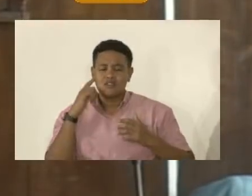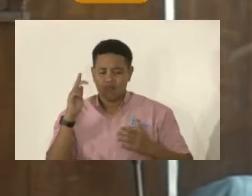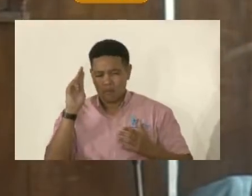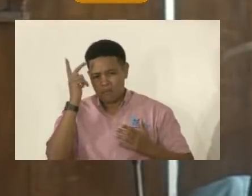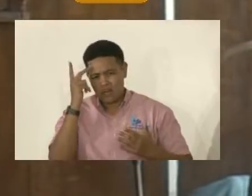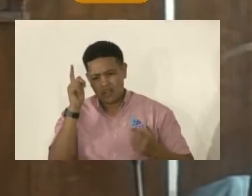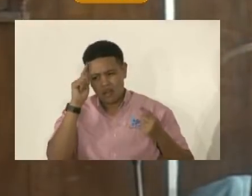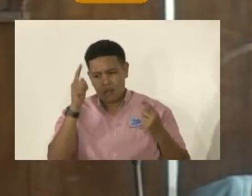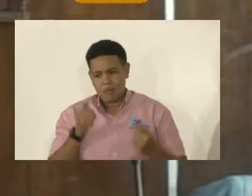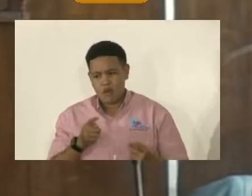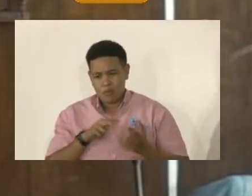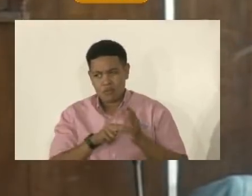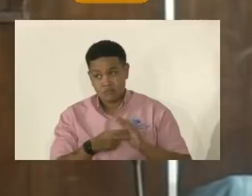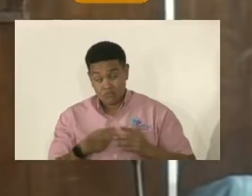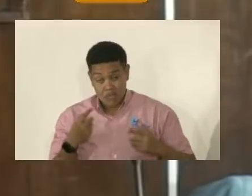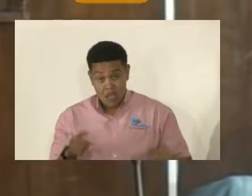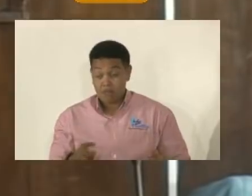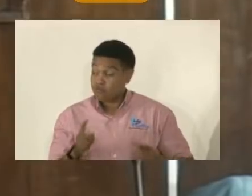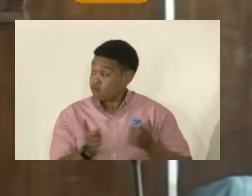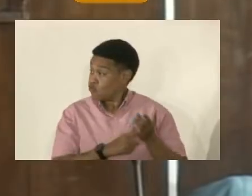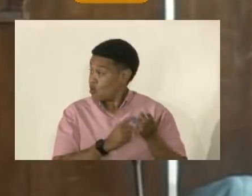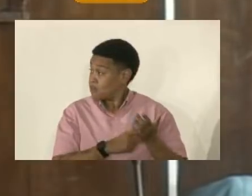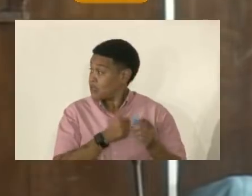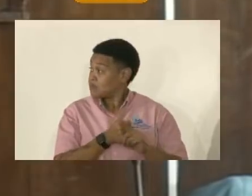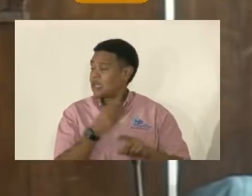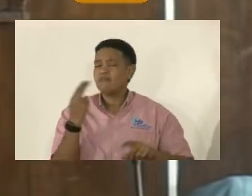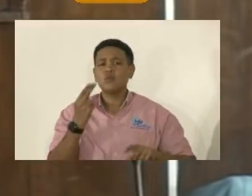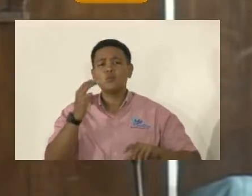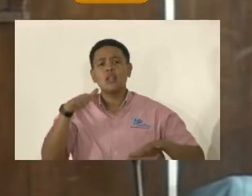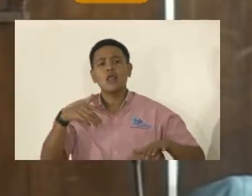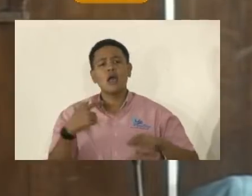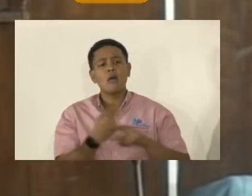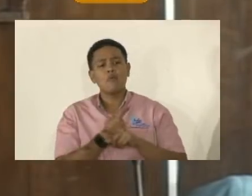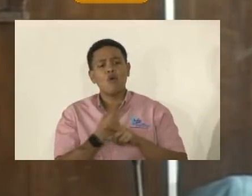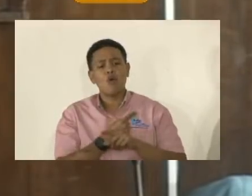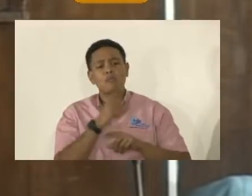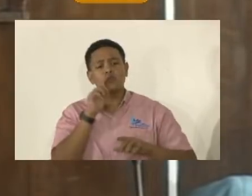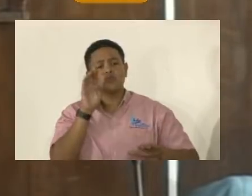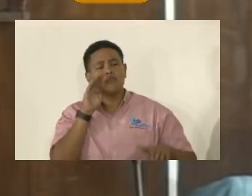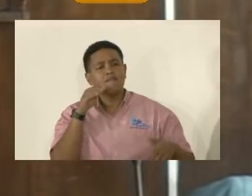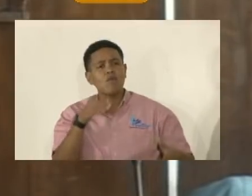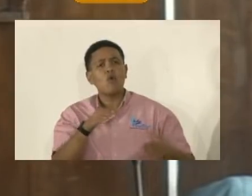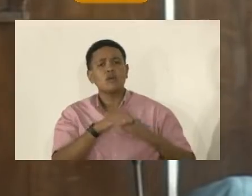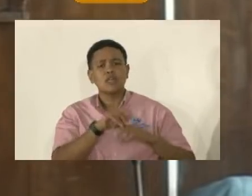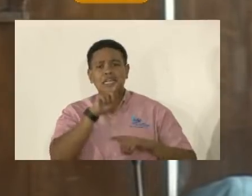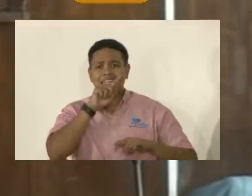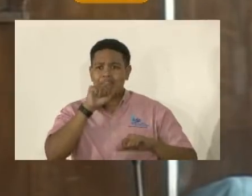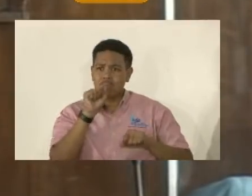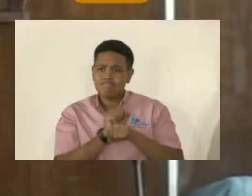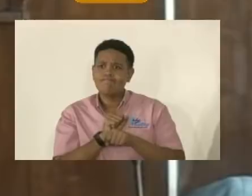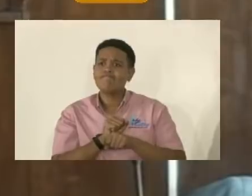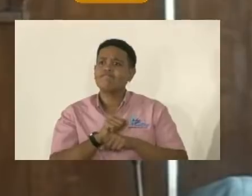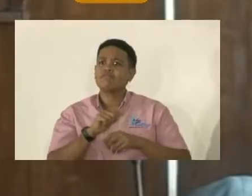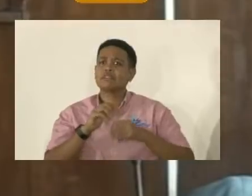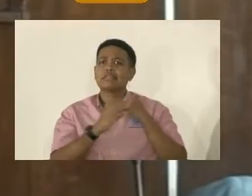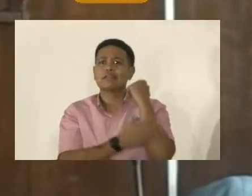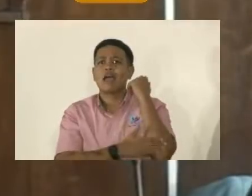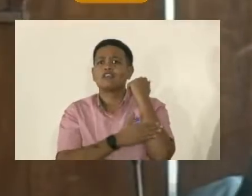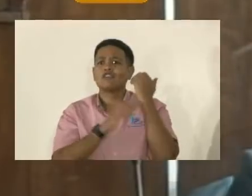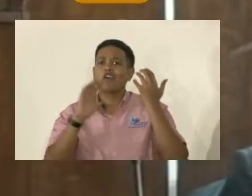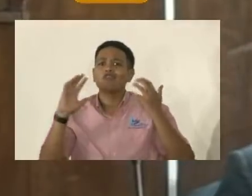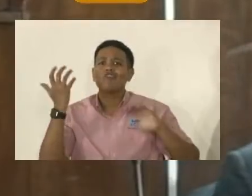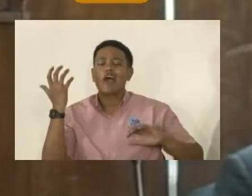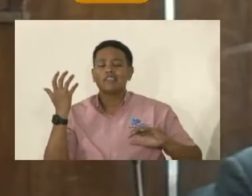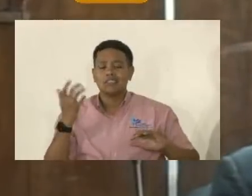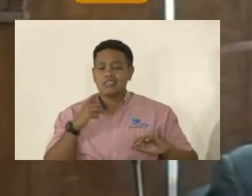purposes and sometimes uses it inappropriately to deal with a genuine national crisis.